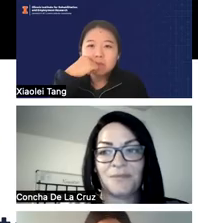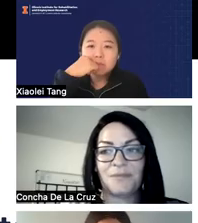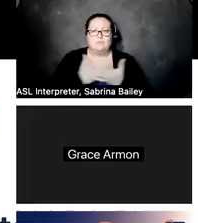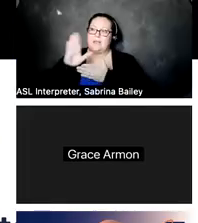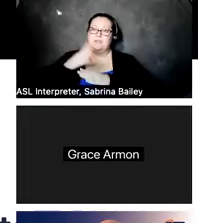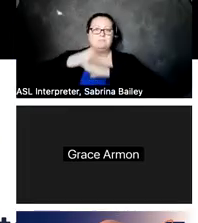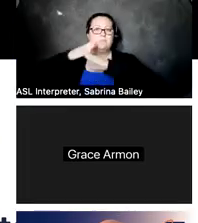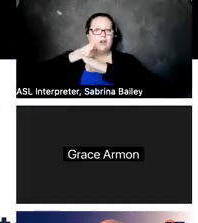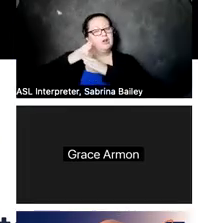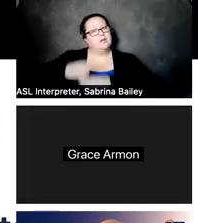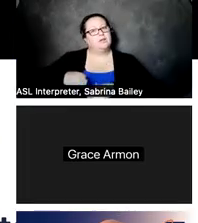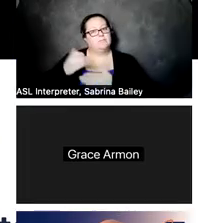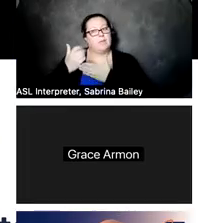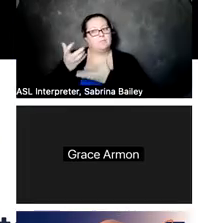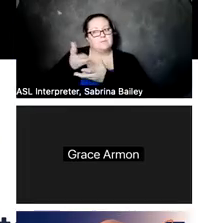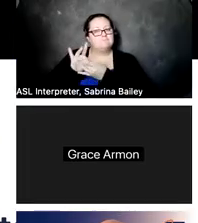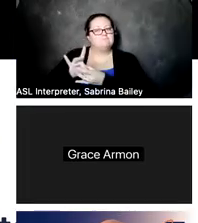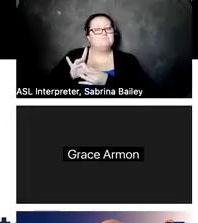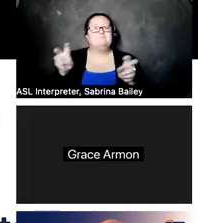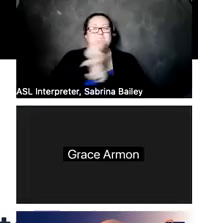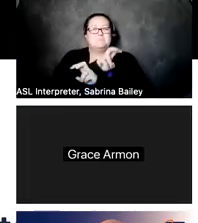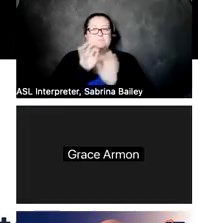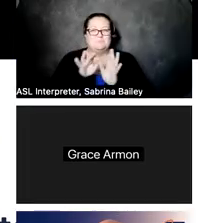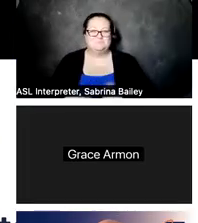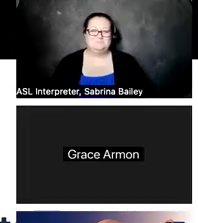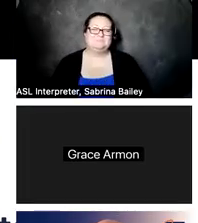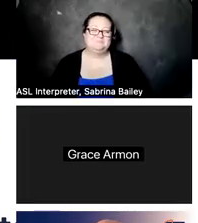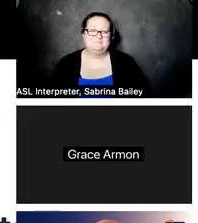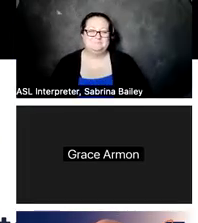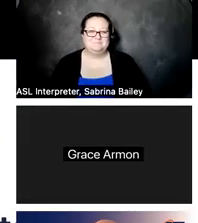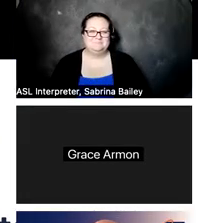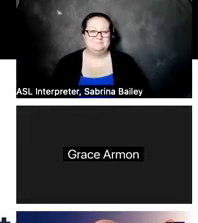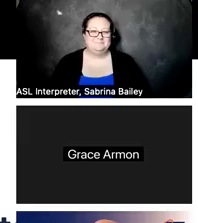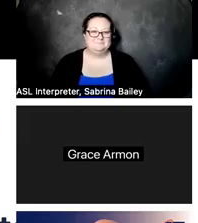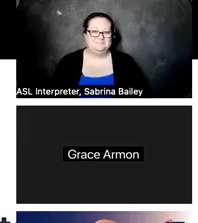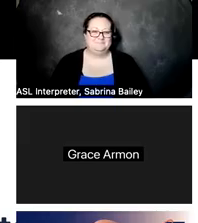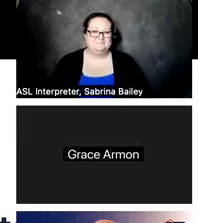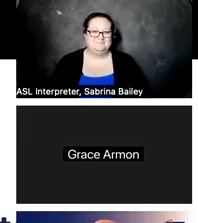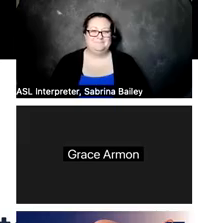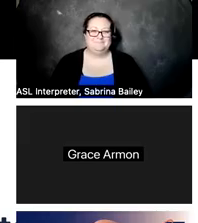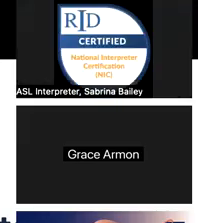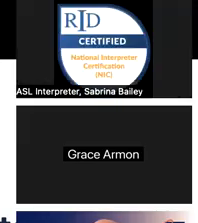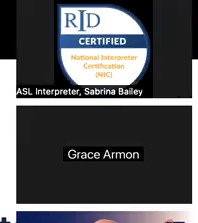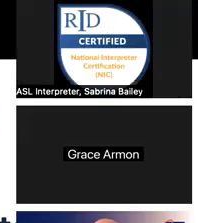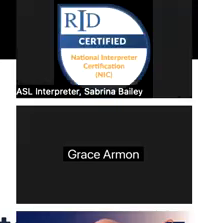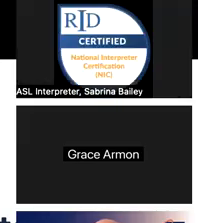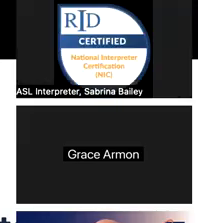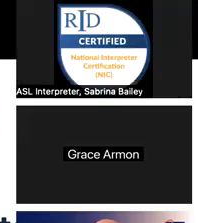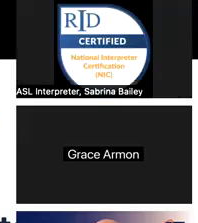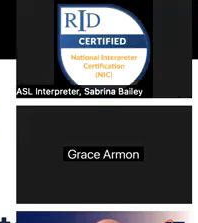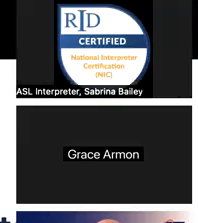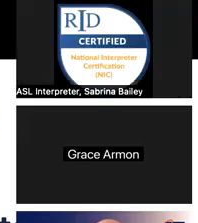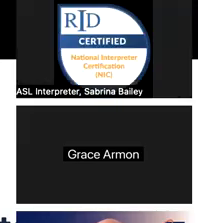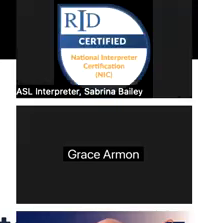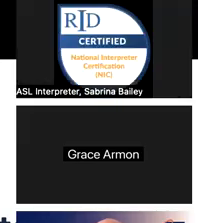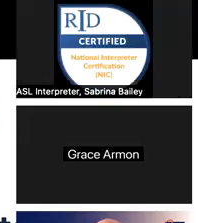me. Yeah, I think it really just highlights the importance of jumping into the client's world Hmm. while we expect them to